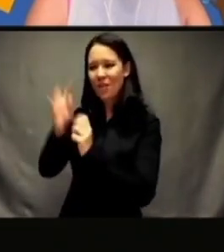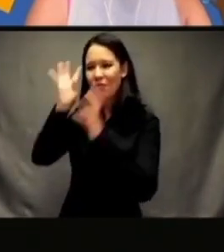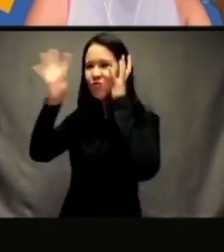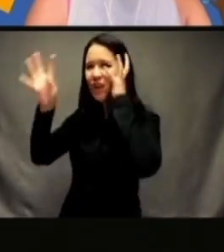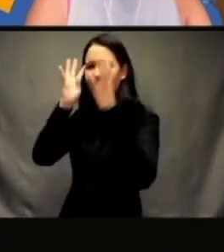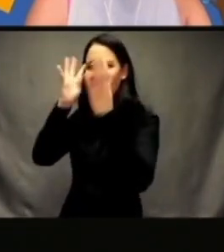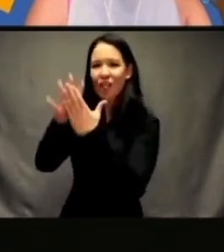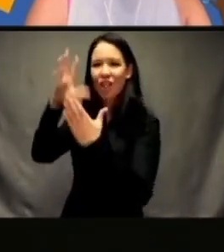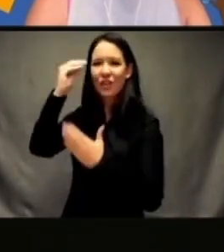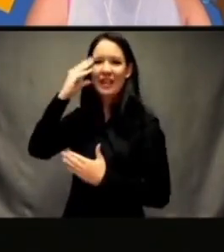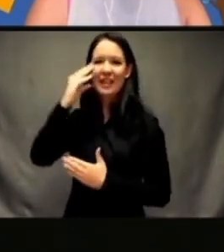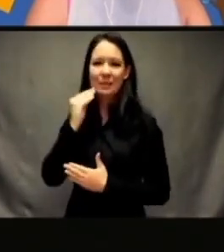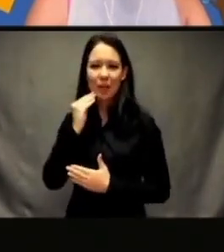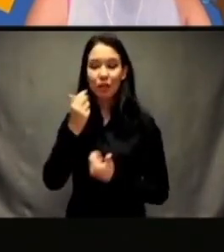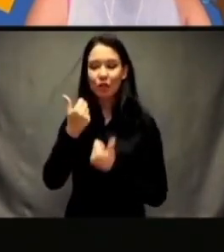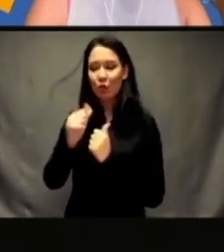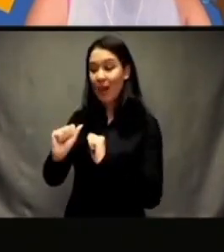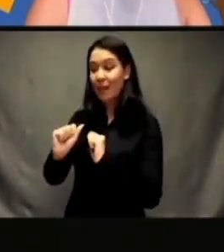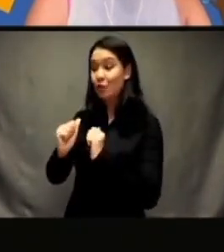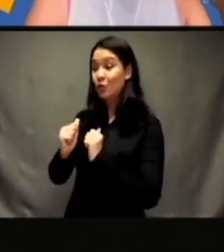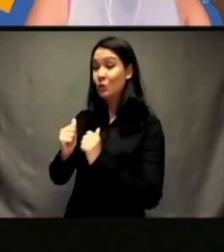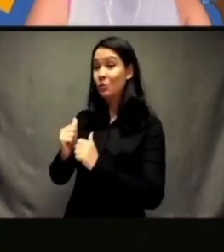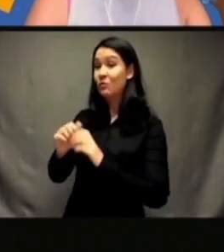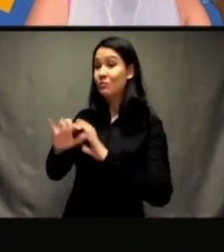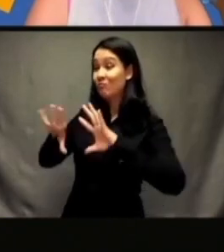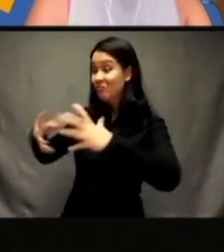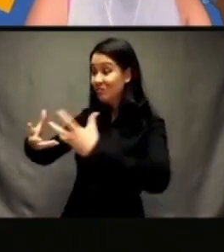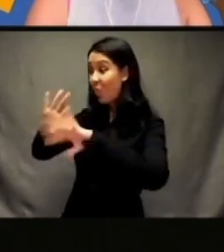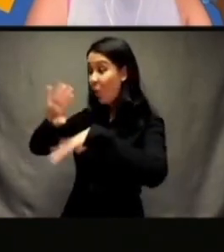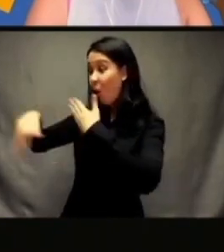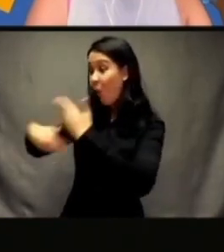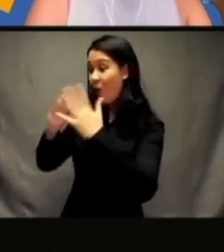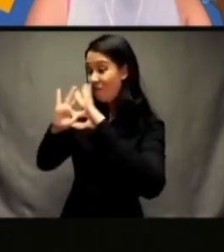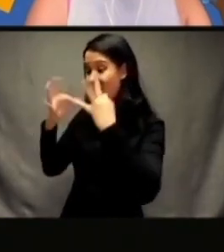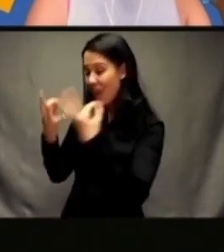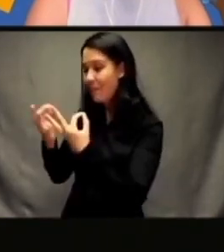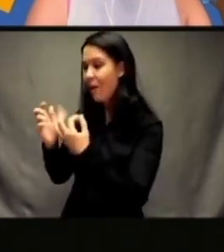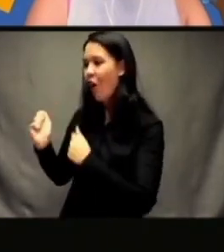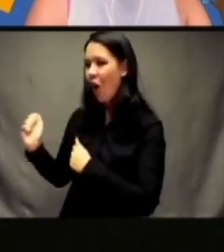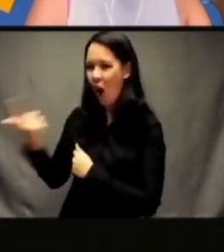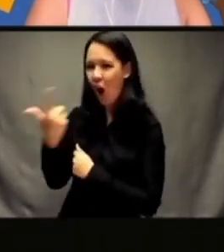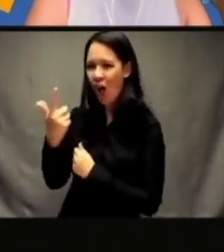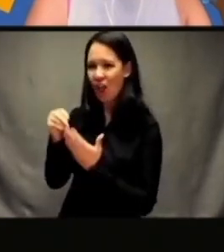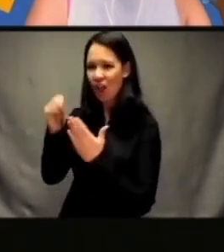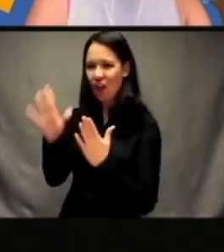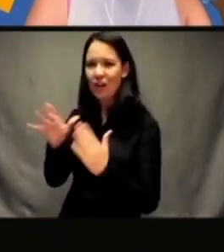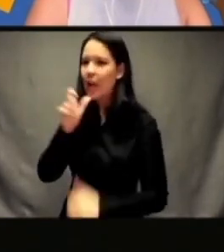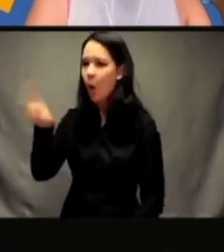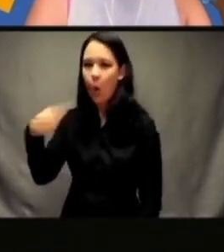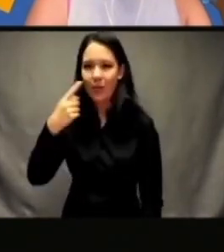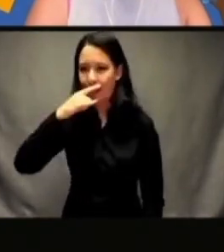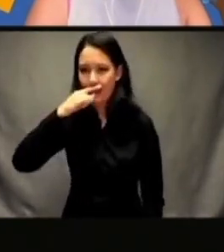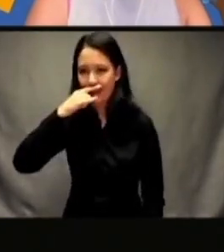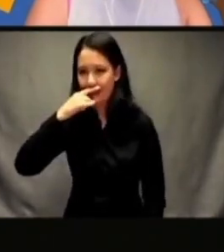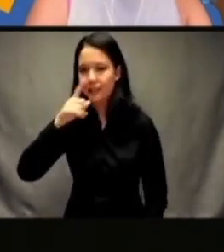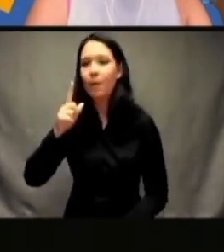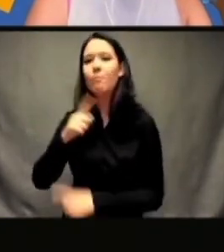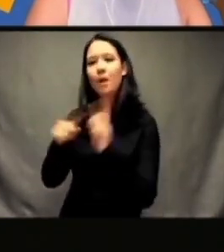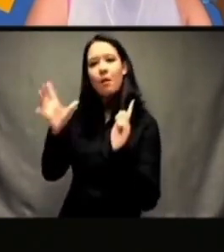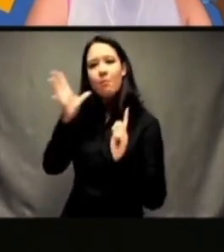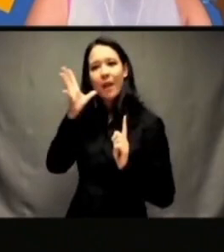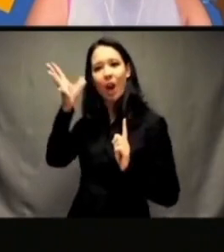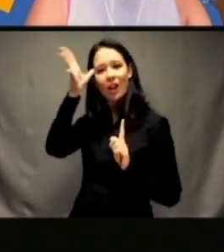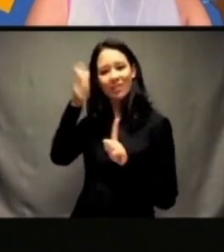really try to treat the whole family unit as learners, not just the children, because parents are curious